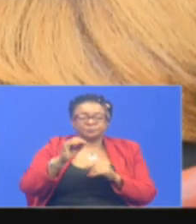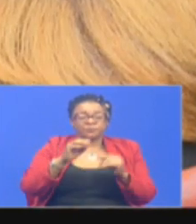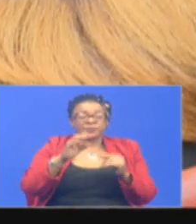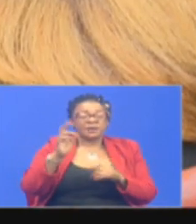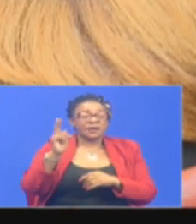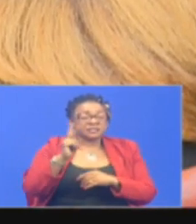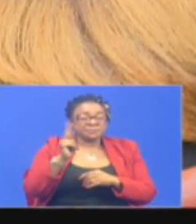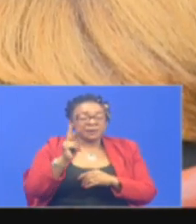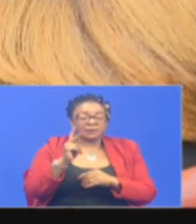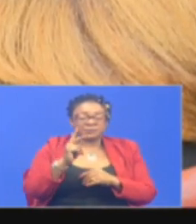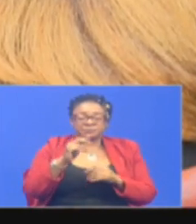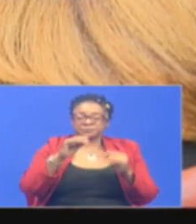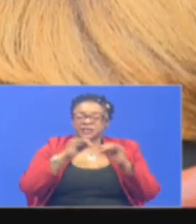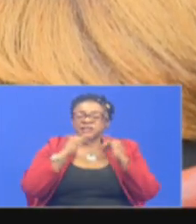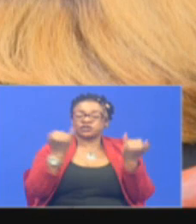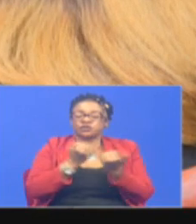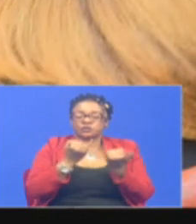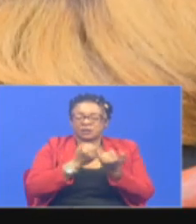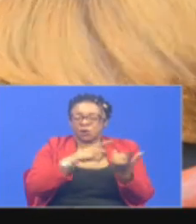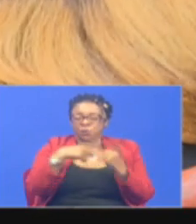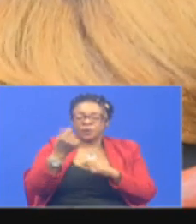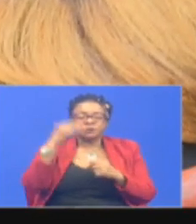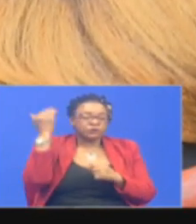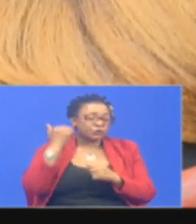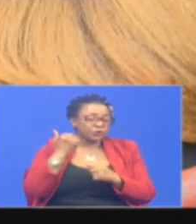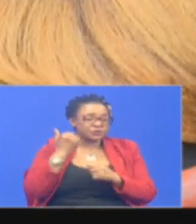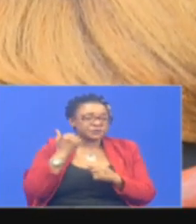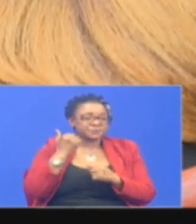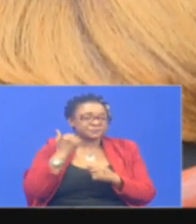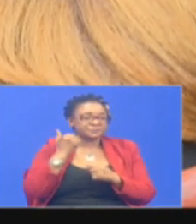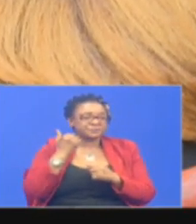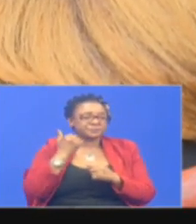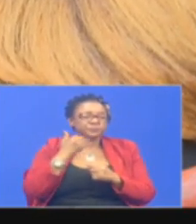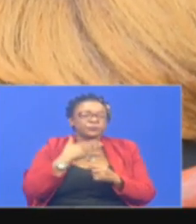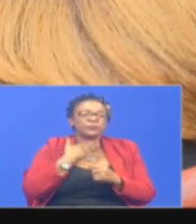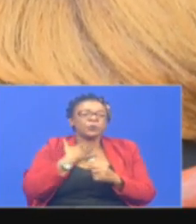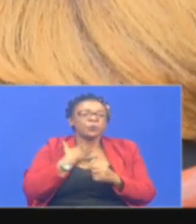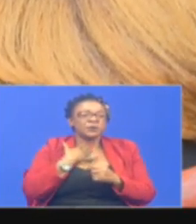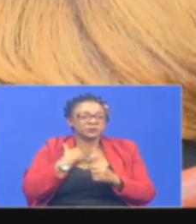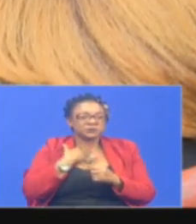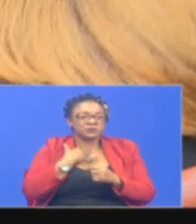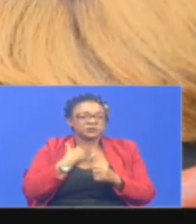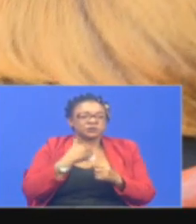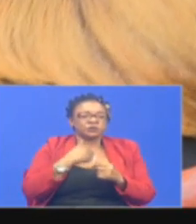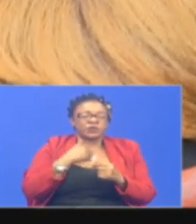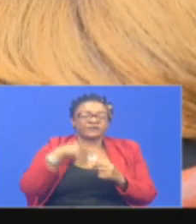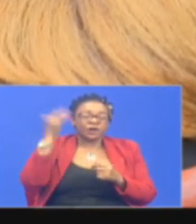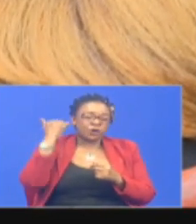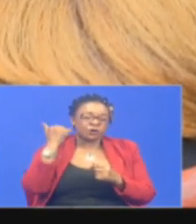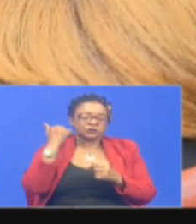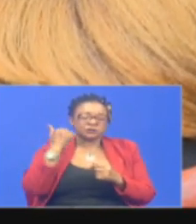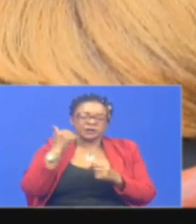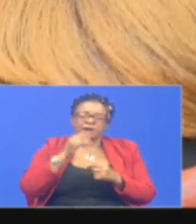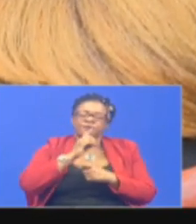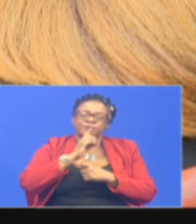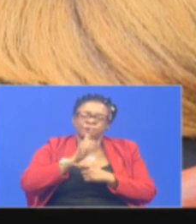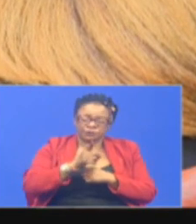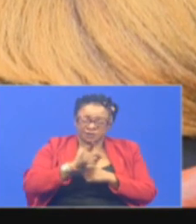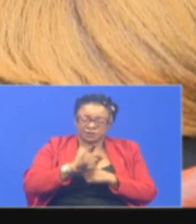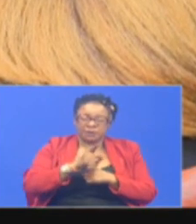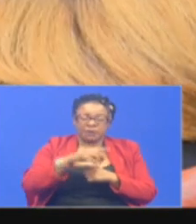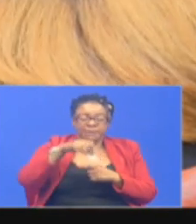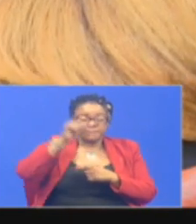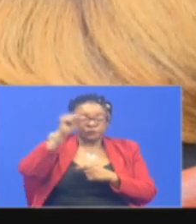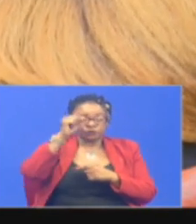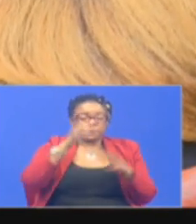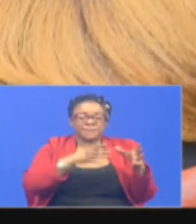to court in the run-up to the 2017 general election, seeking to have the court compel political parties to meet the two-thirds gender